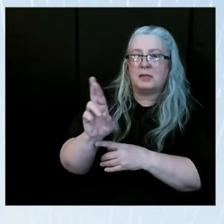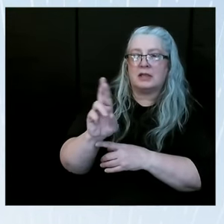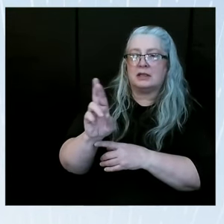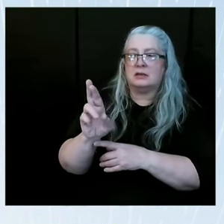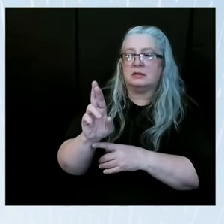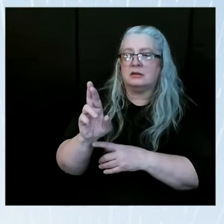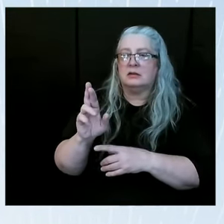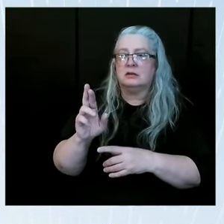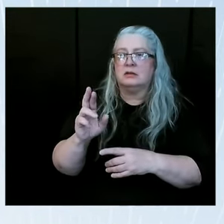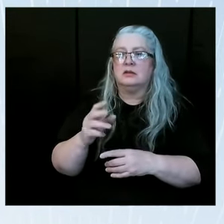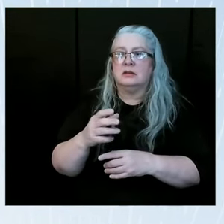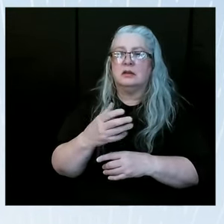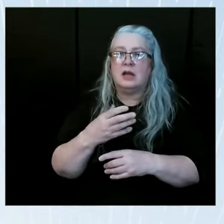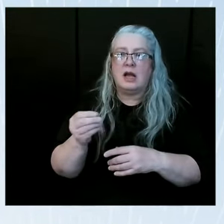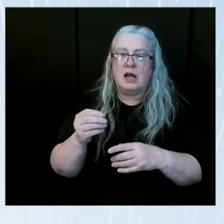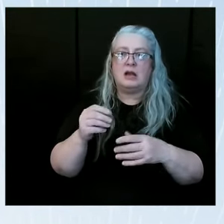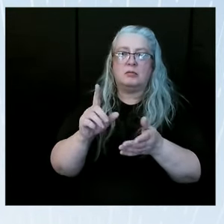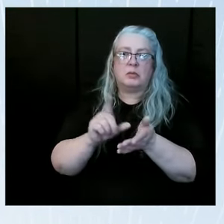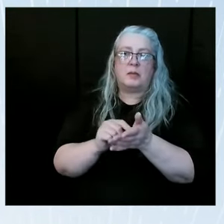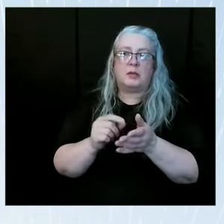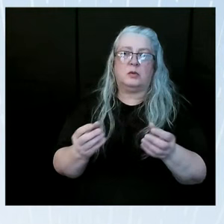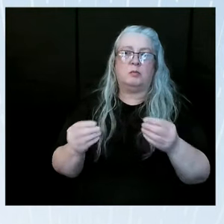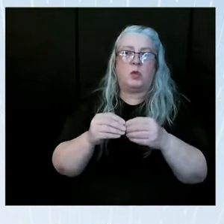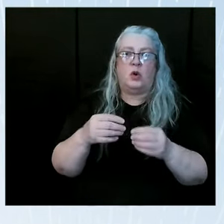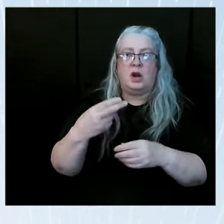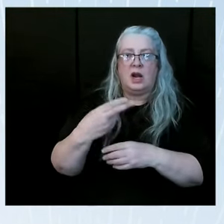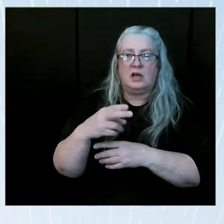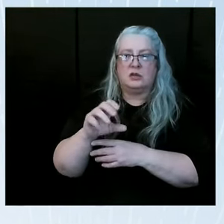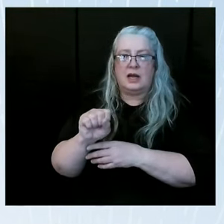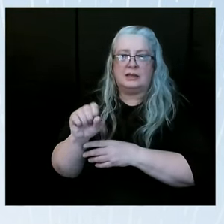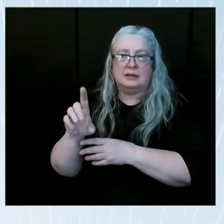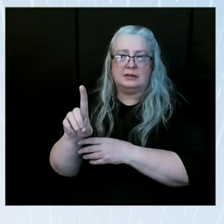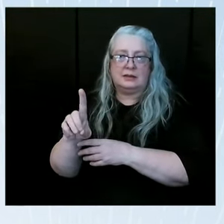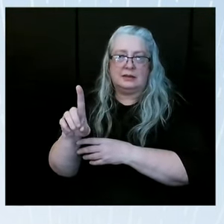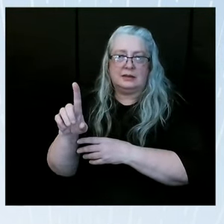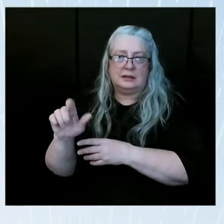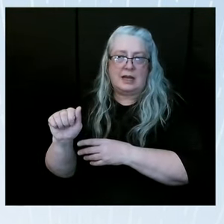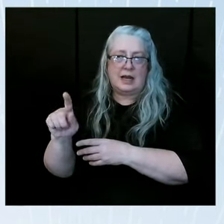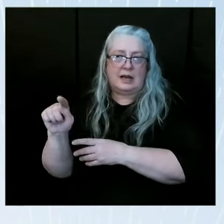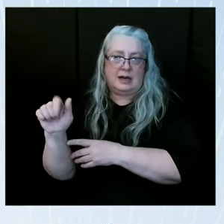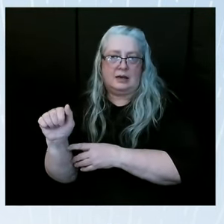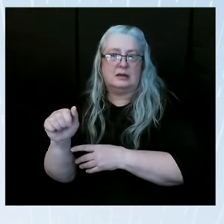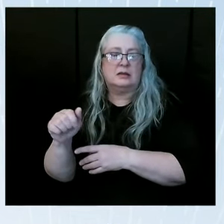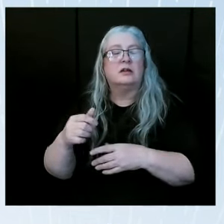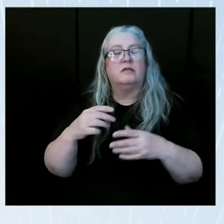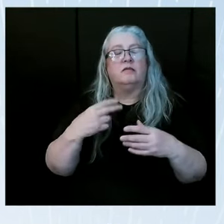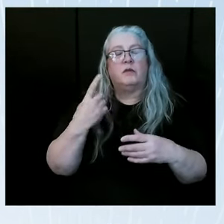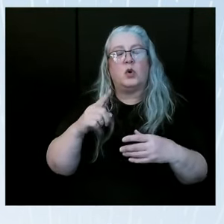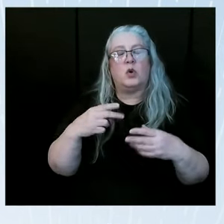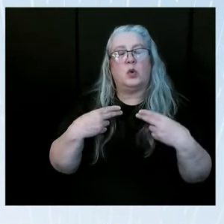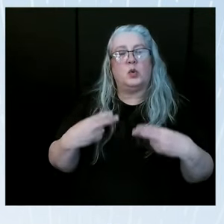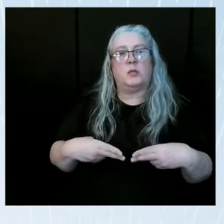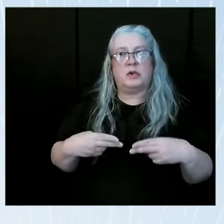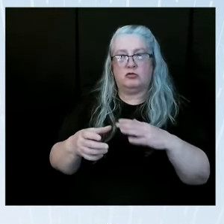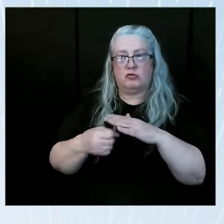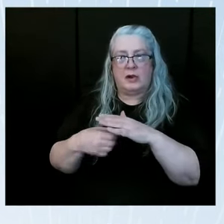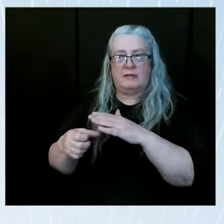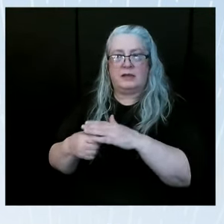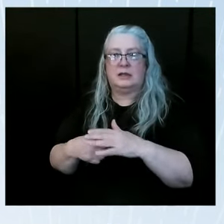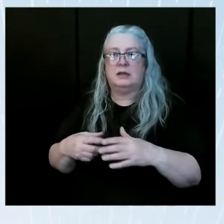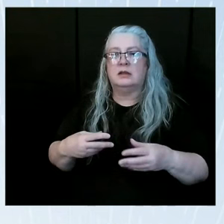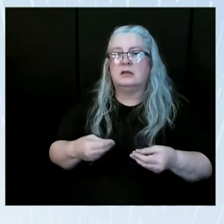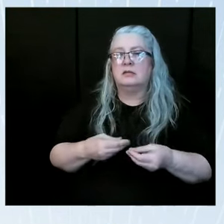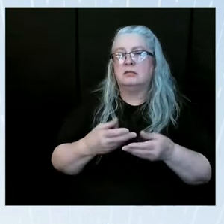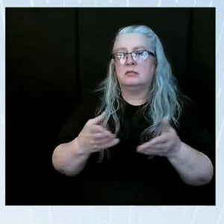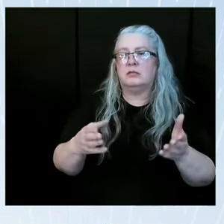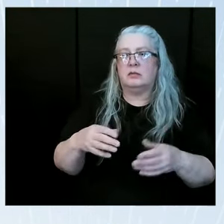publish more HHS data on human trafficking through our open data platform. And finally, I just wanted to mention one other